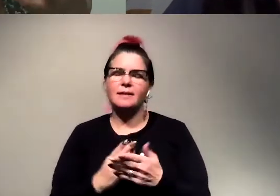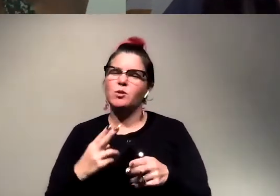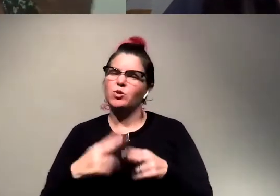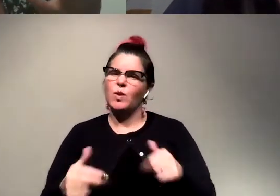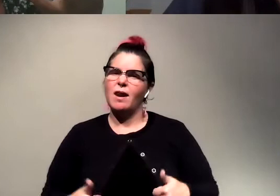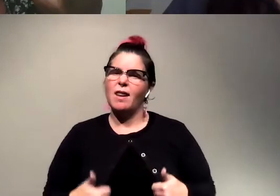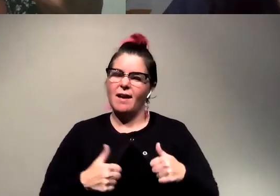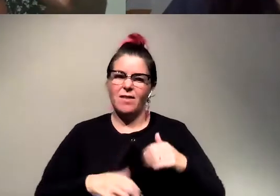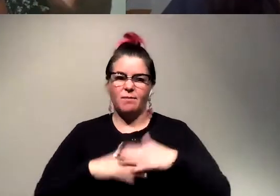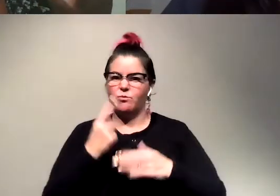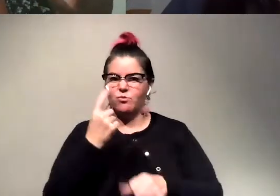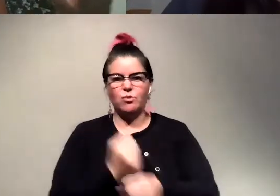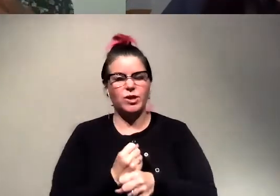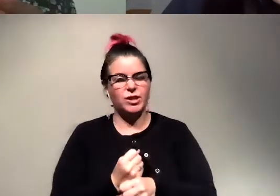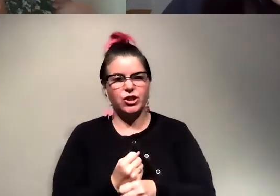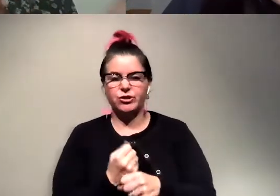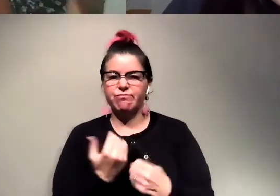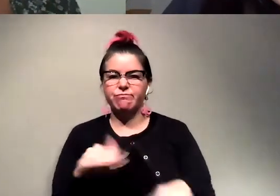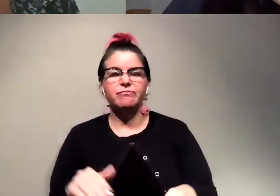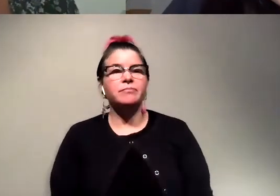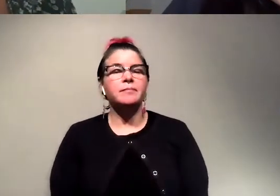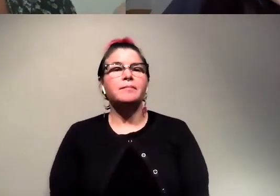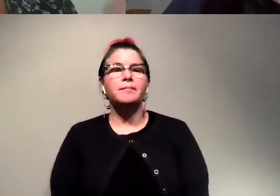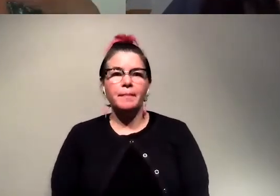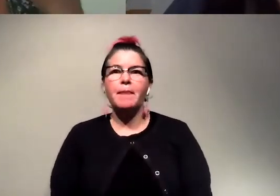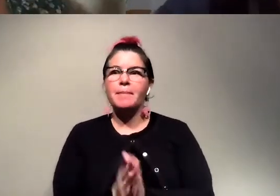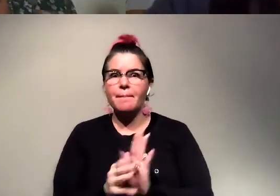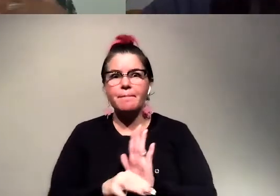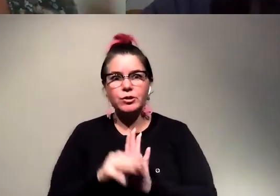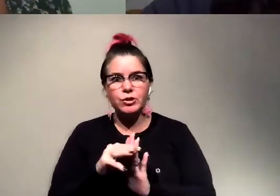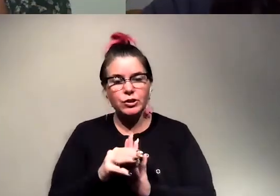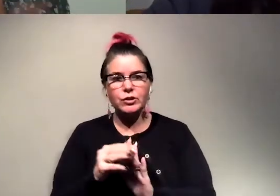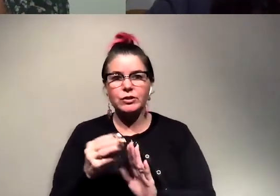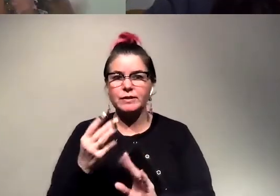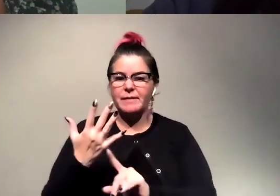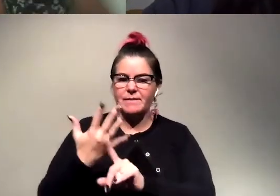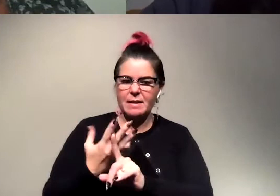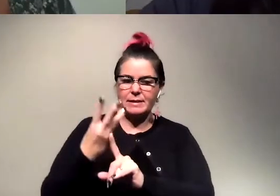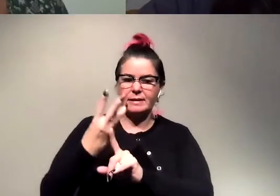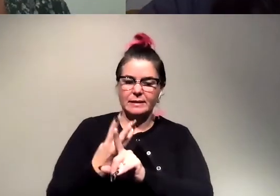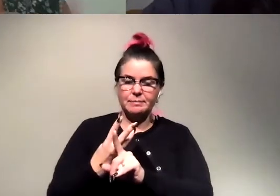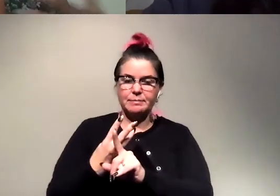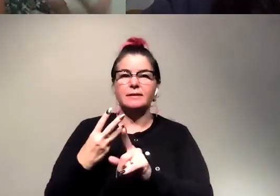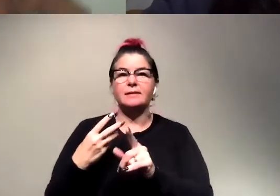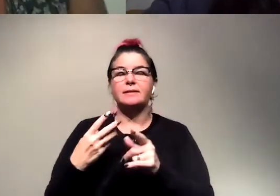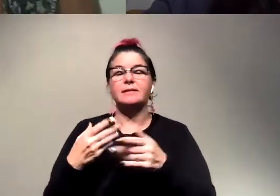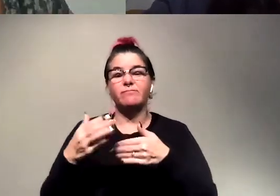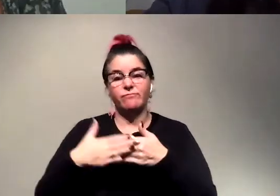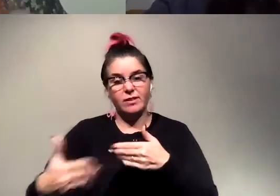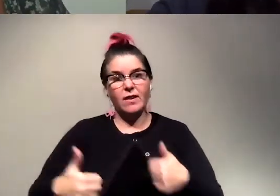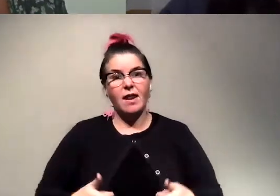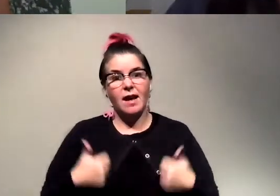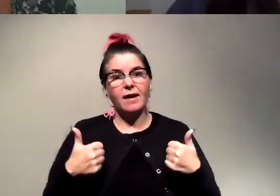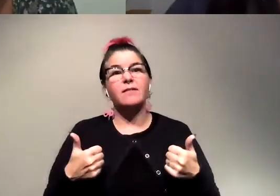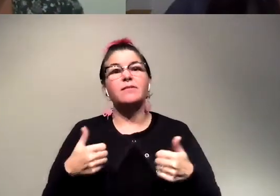live only a year. So they mature at like 5 or 6 months, and then the rest of their life is just like, okay, we need to